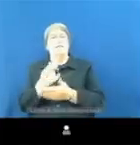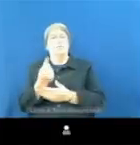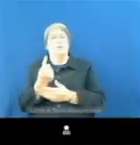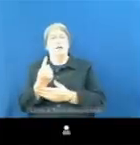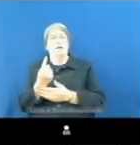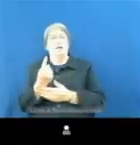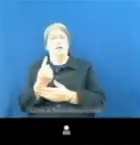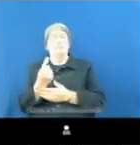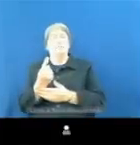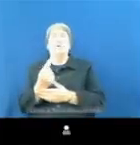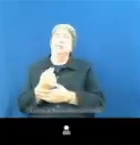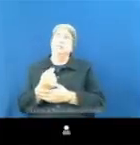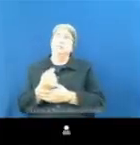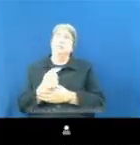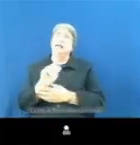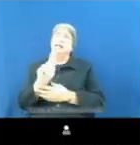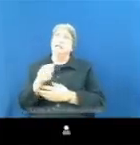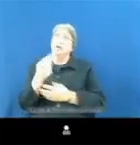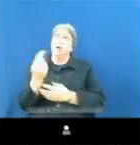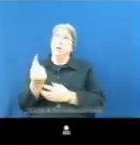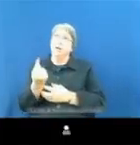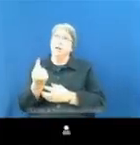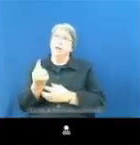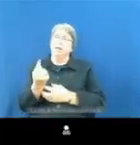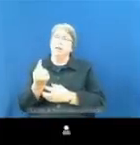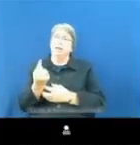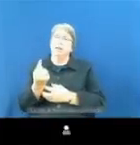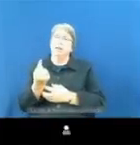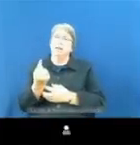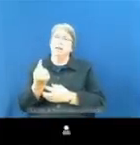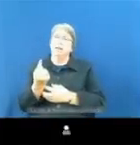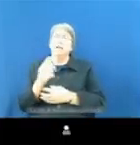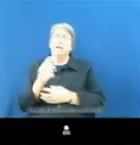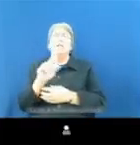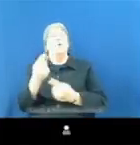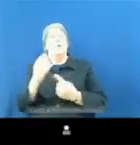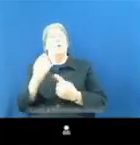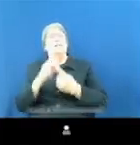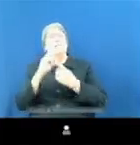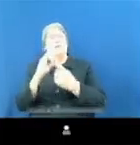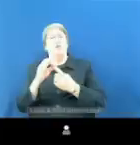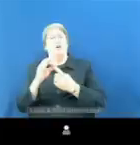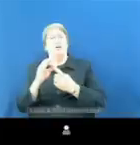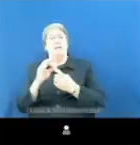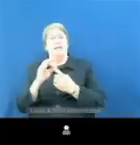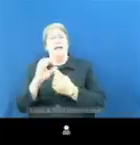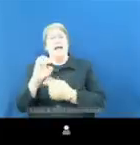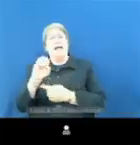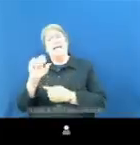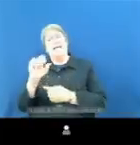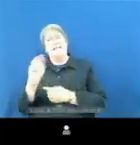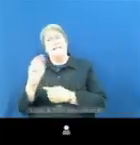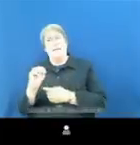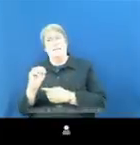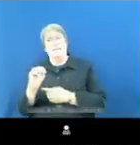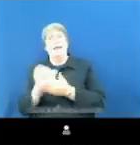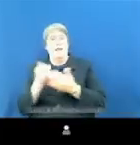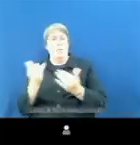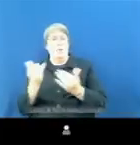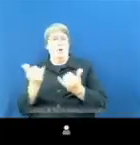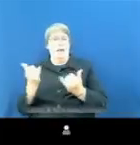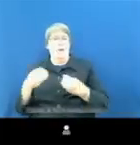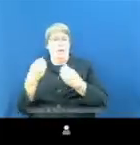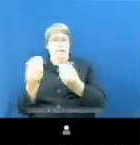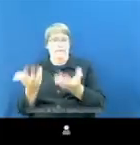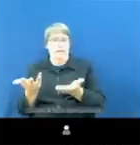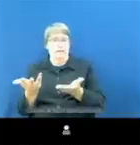is the only specialty examination that is currently being given